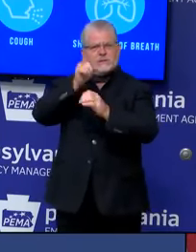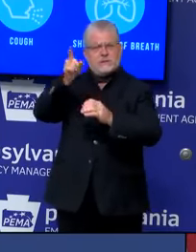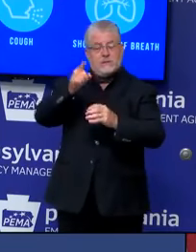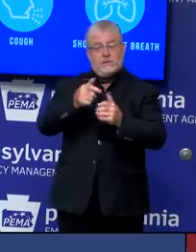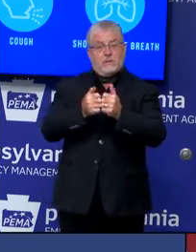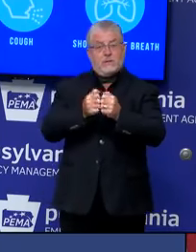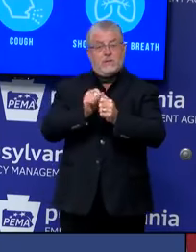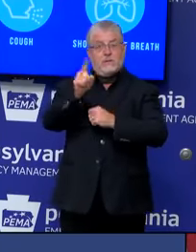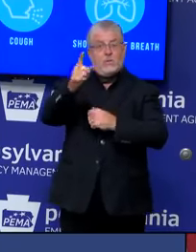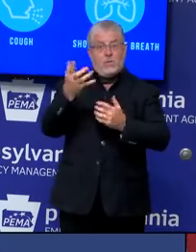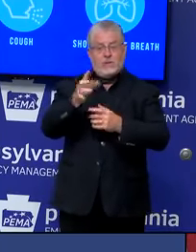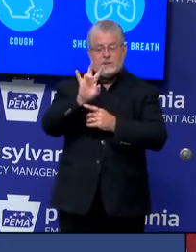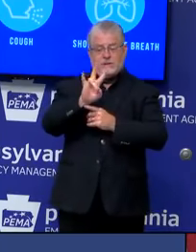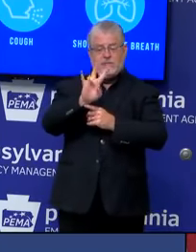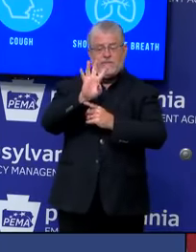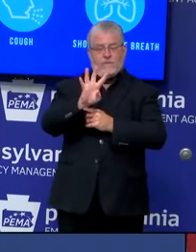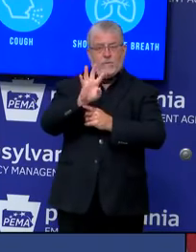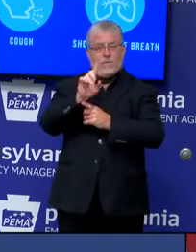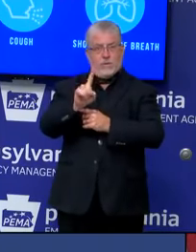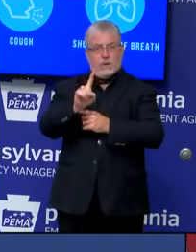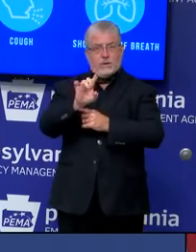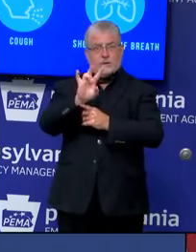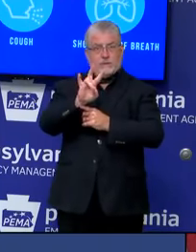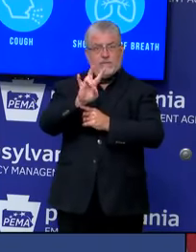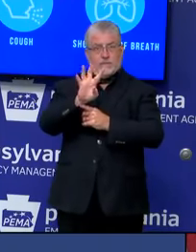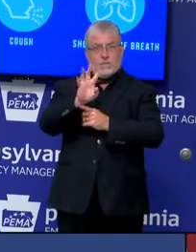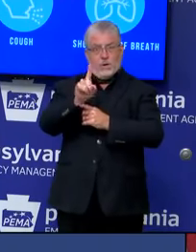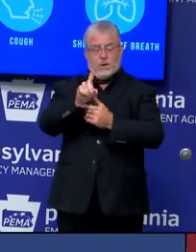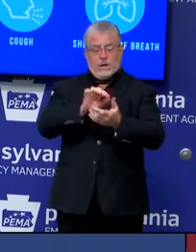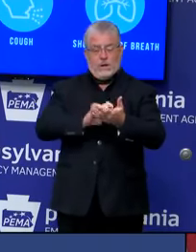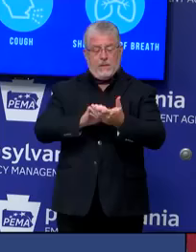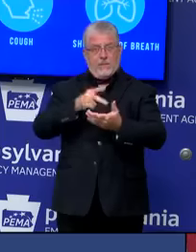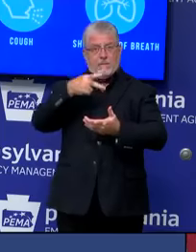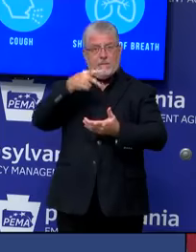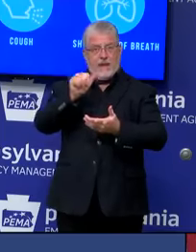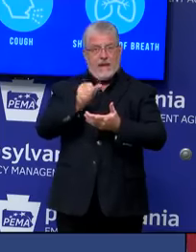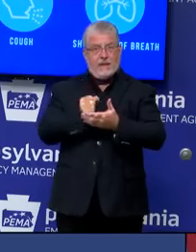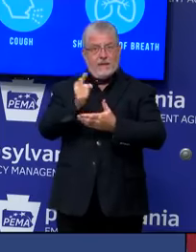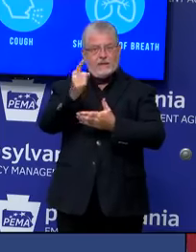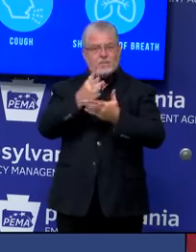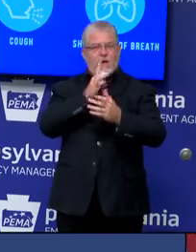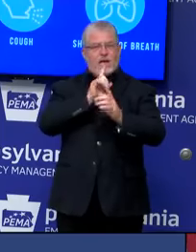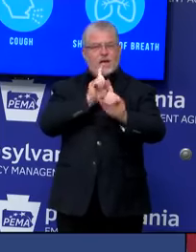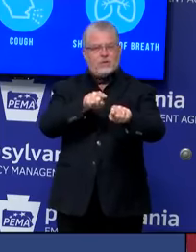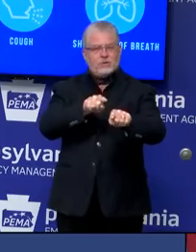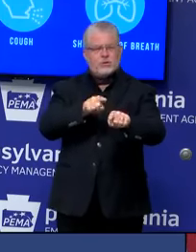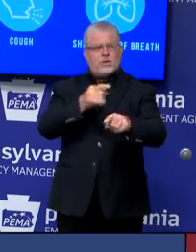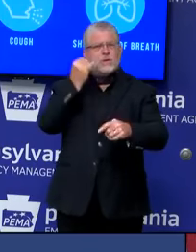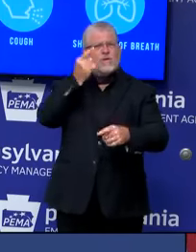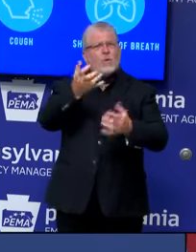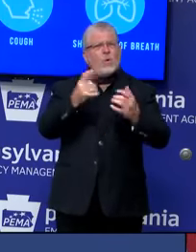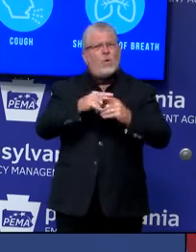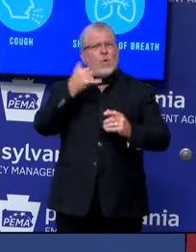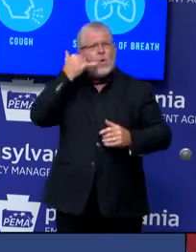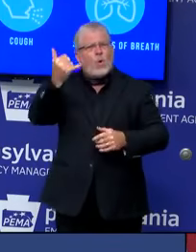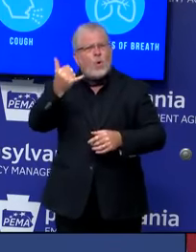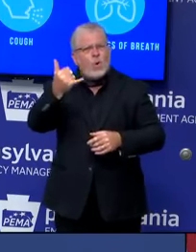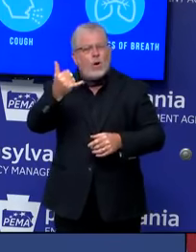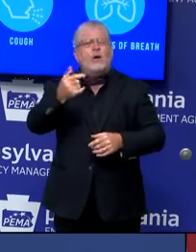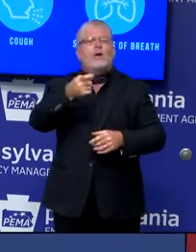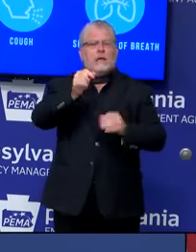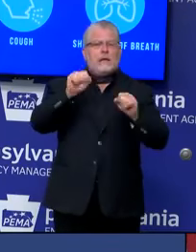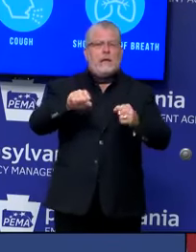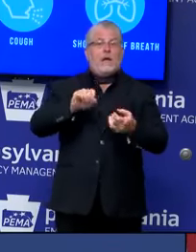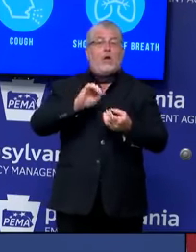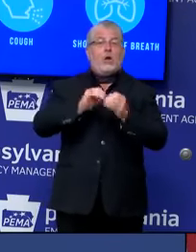741741, or call the Statewide Referral and Support Helpline at 1